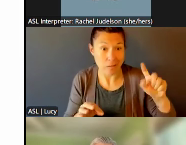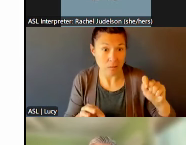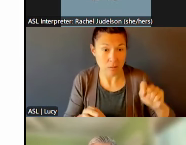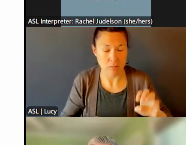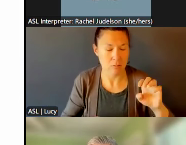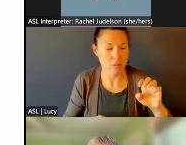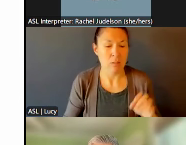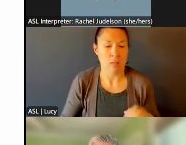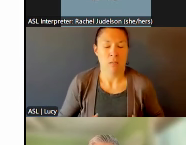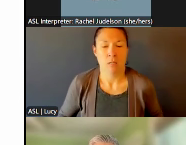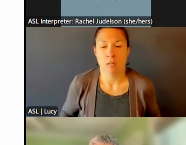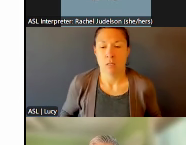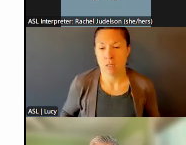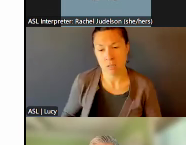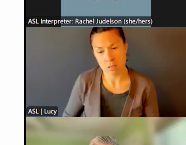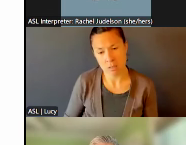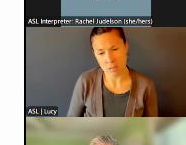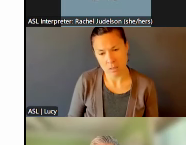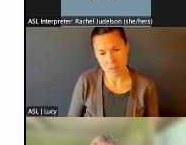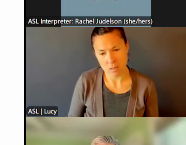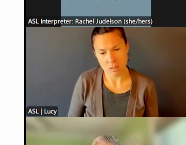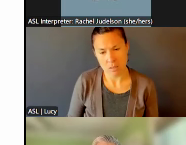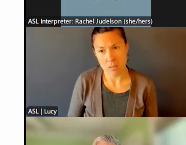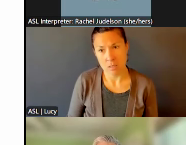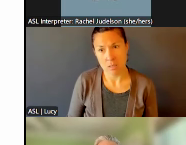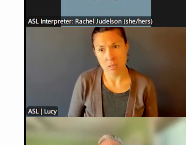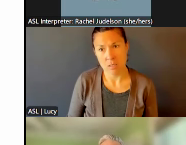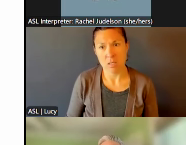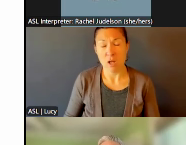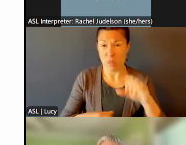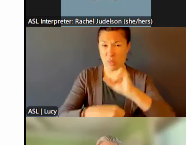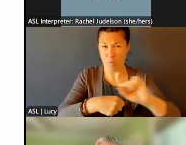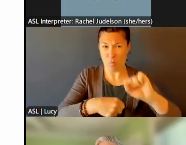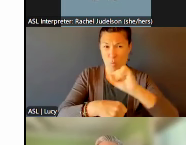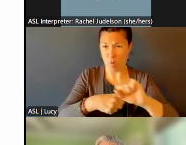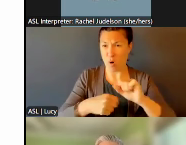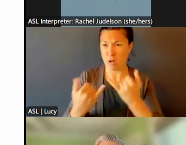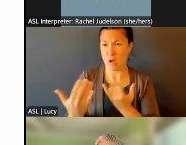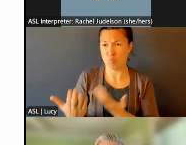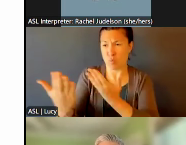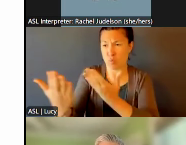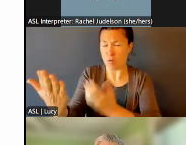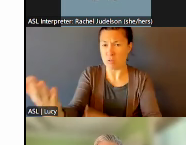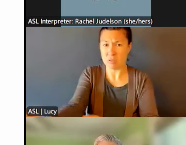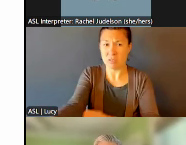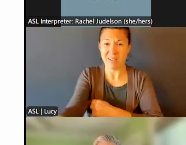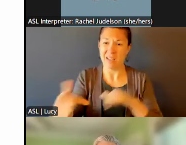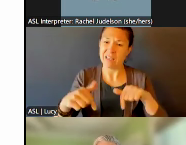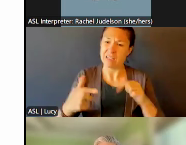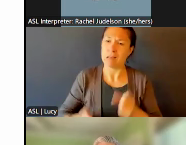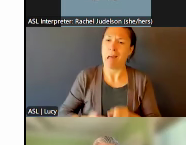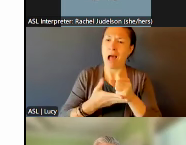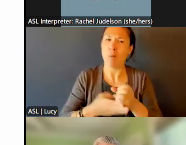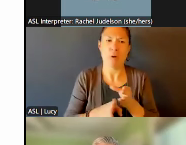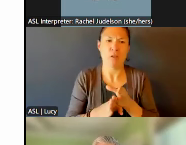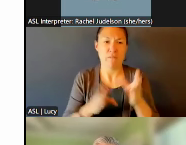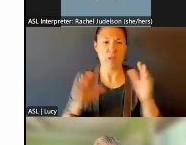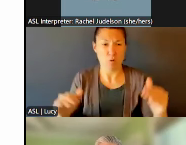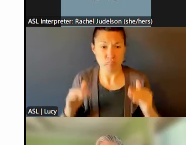is this work that's being proposed in this abstract, is it pushing the field forward in some way, right? Is it